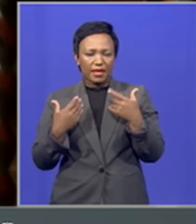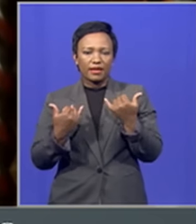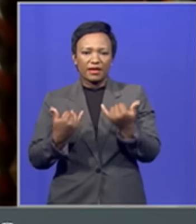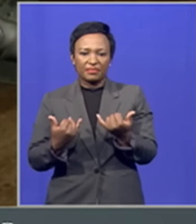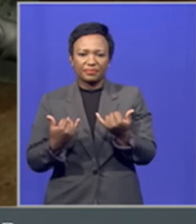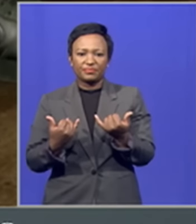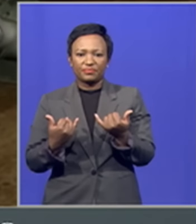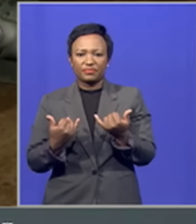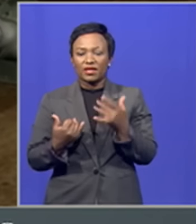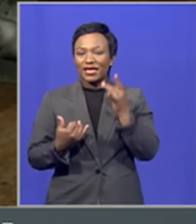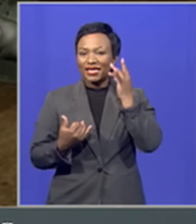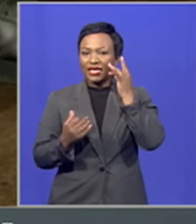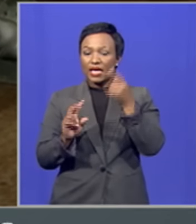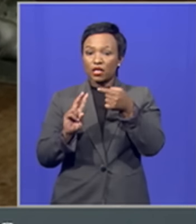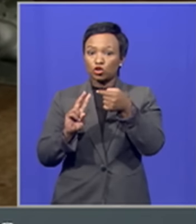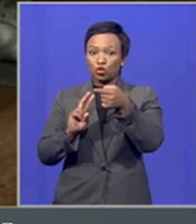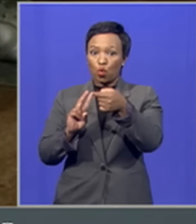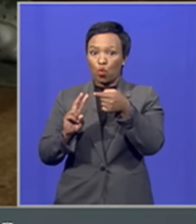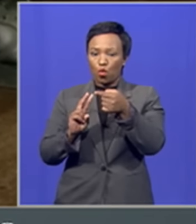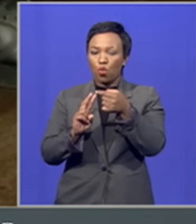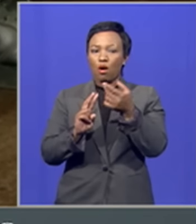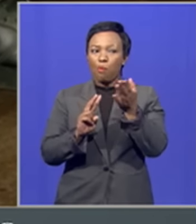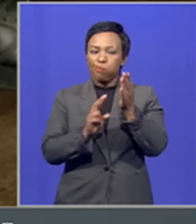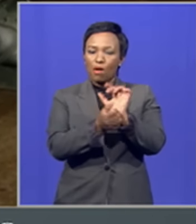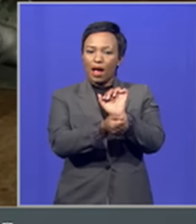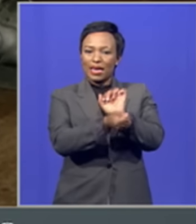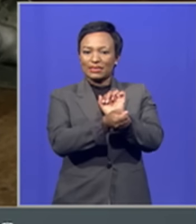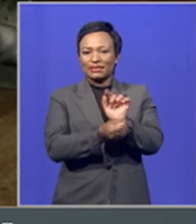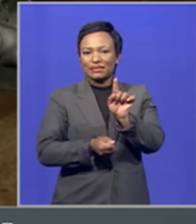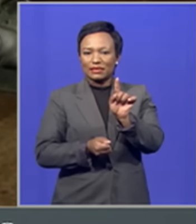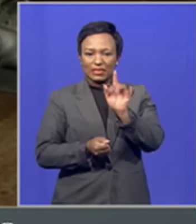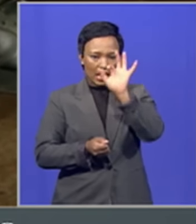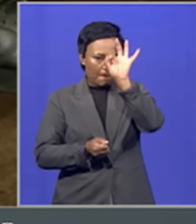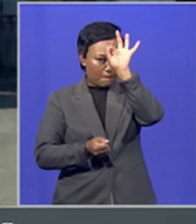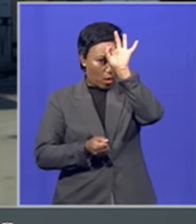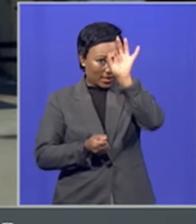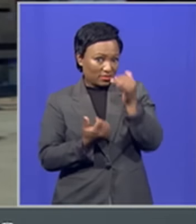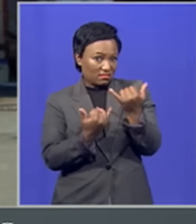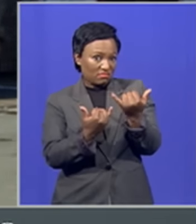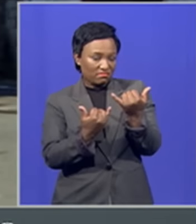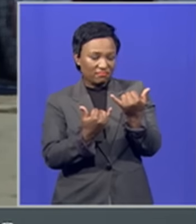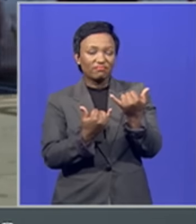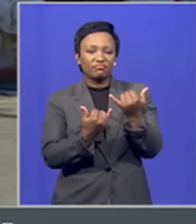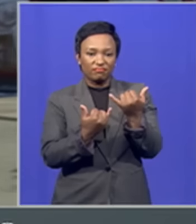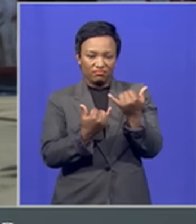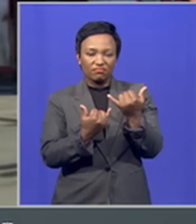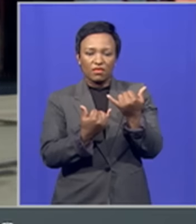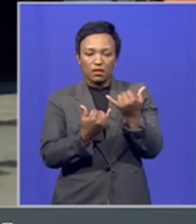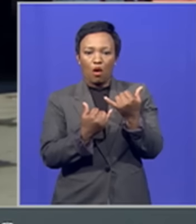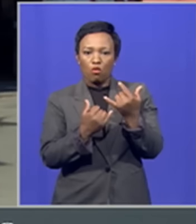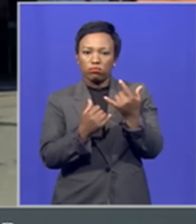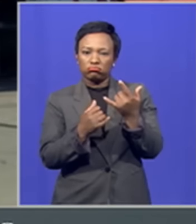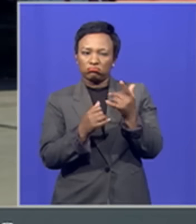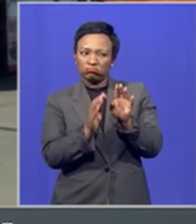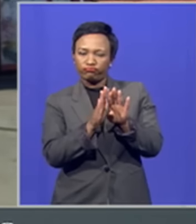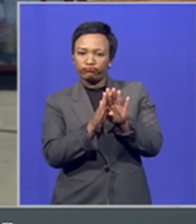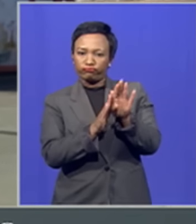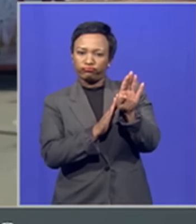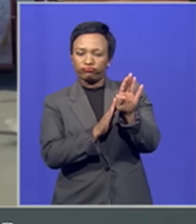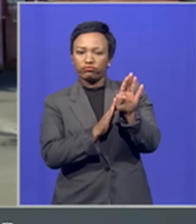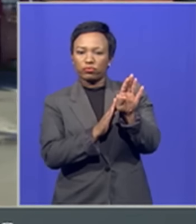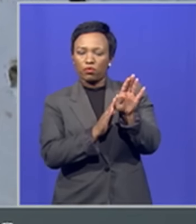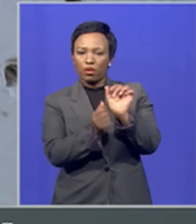hear that 2 suspects have been now arrested. At least the police are making the other way. I